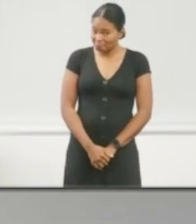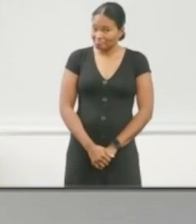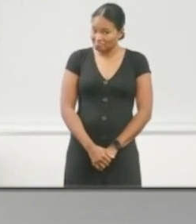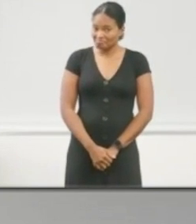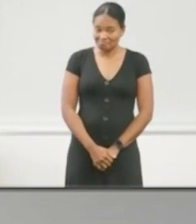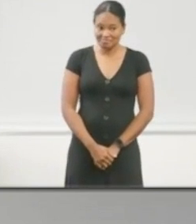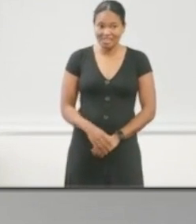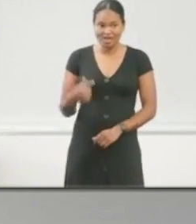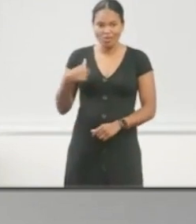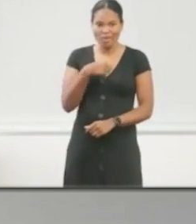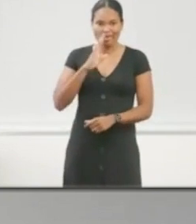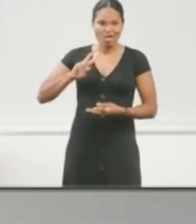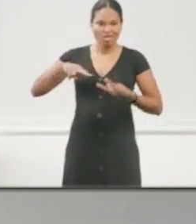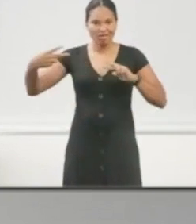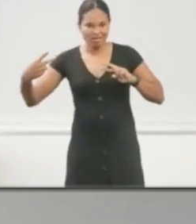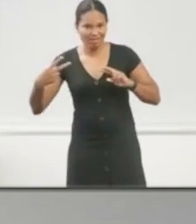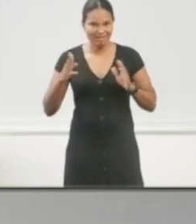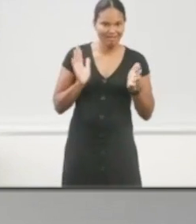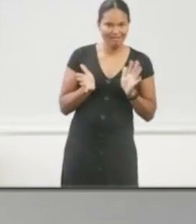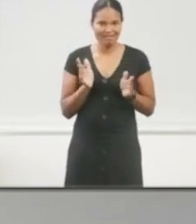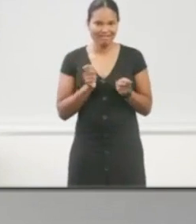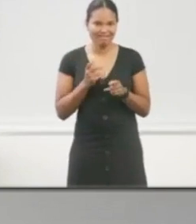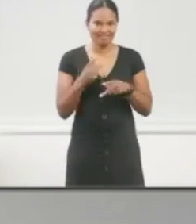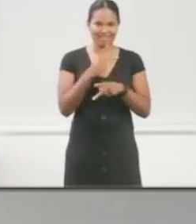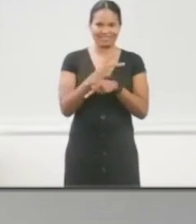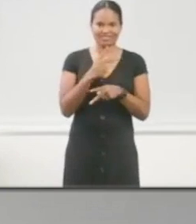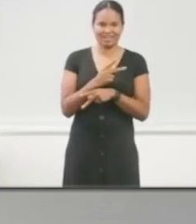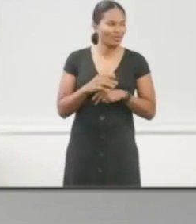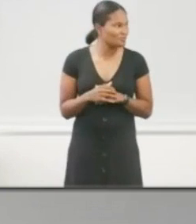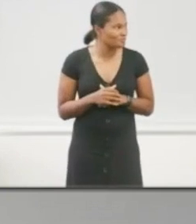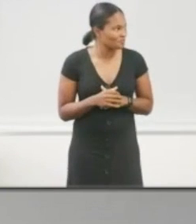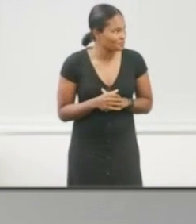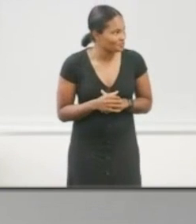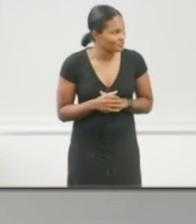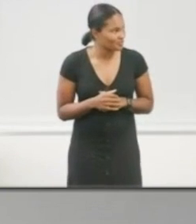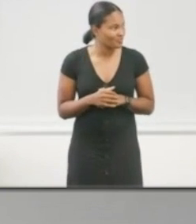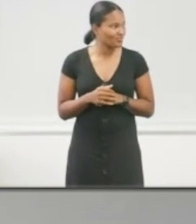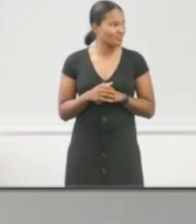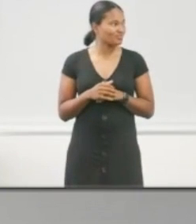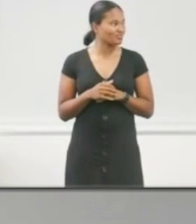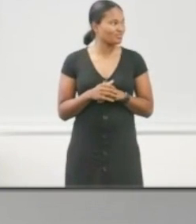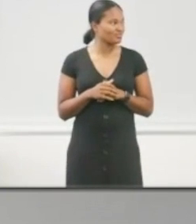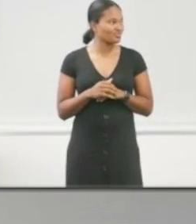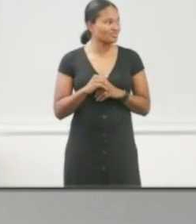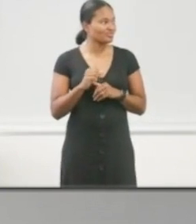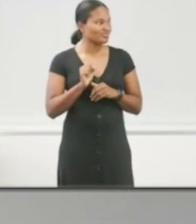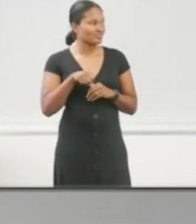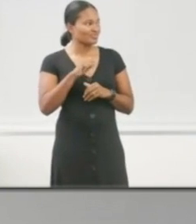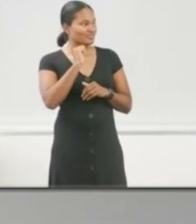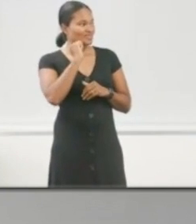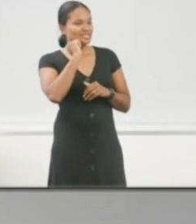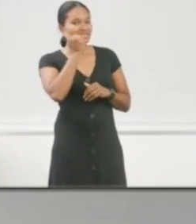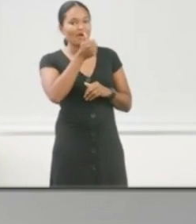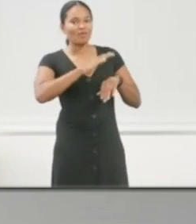reverse engineer this. Good morning, everybody. So this is kind of a work, and this is how we do it in the field, right? Yeah, so tomorrow in the news, Forrest, it's